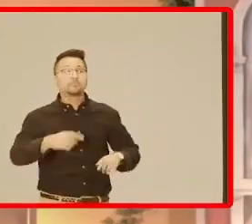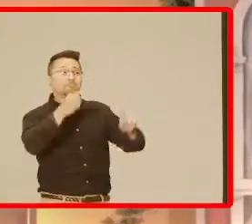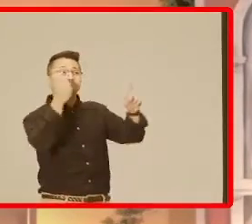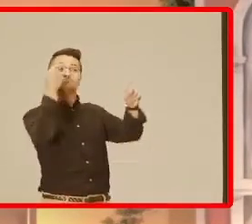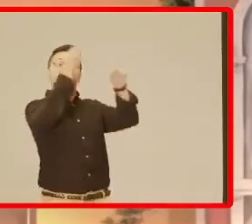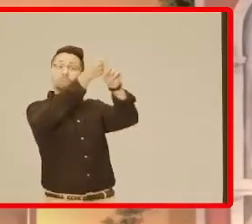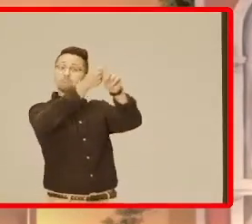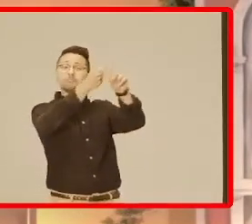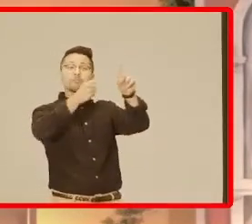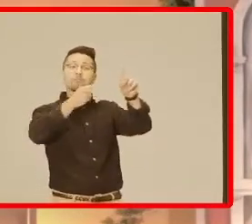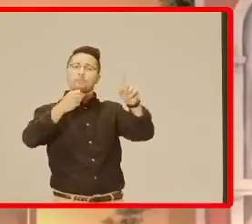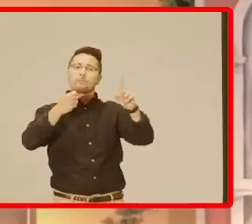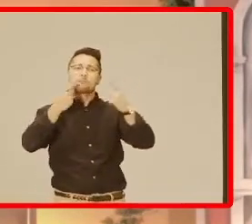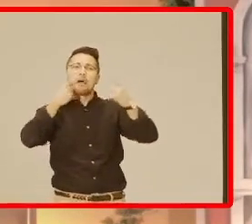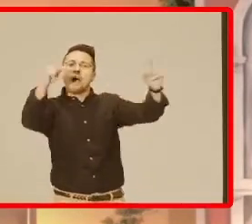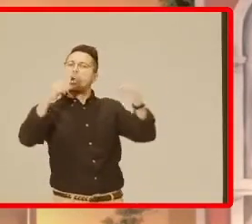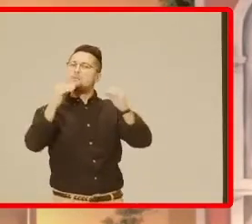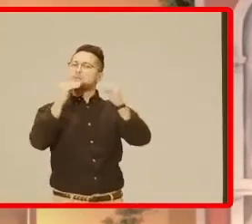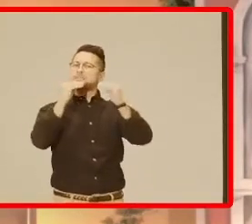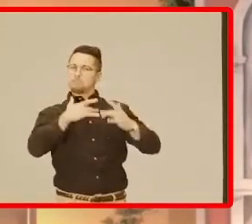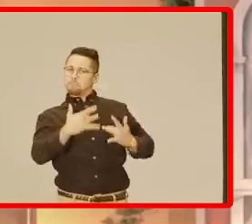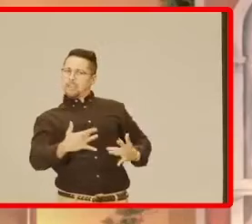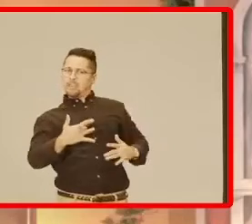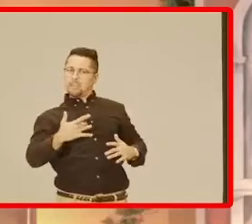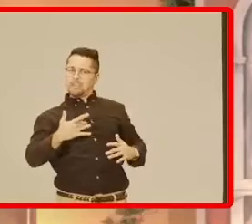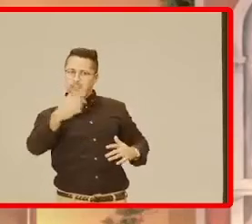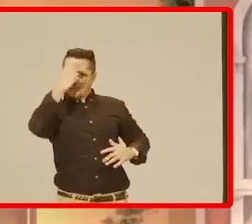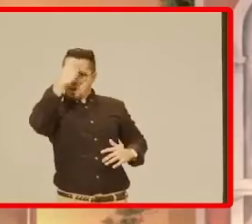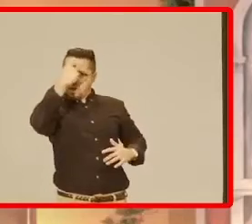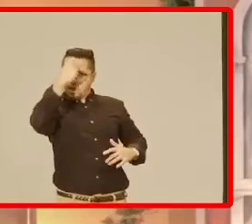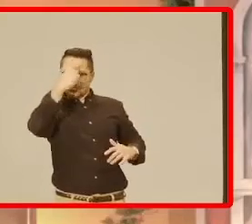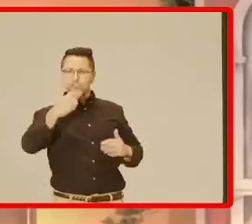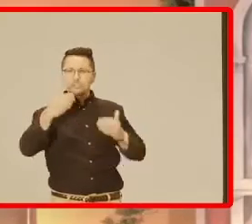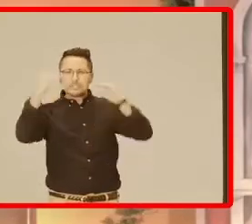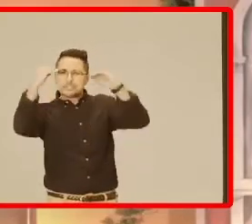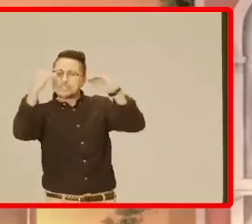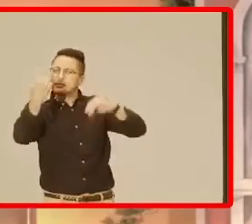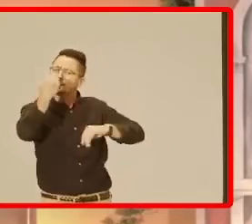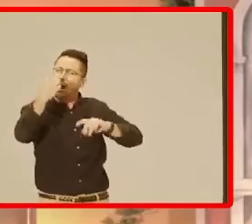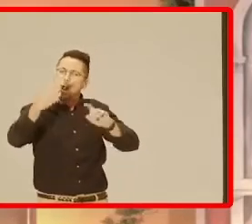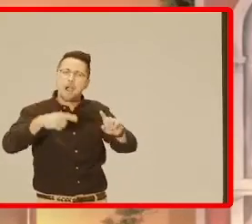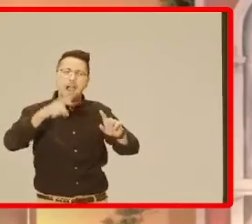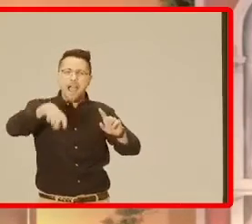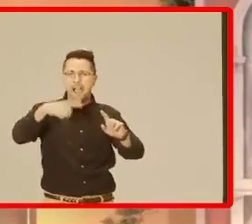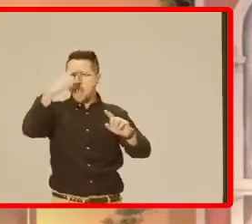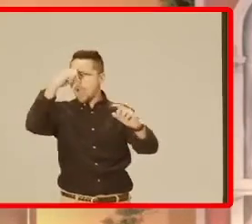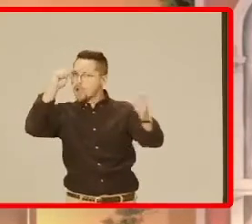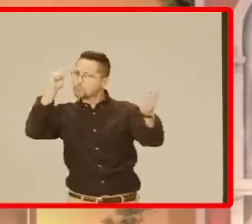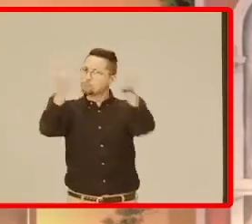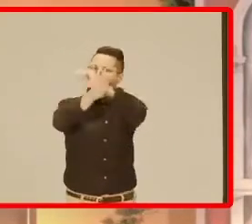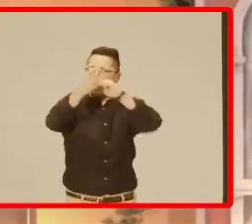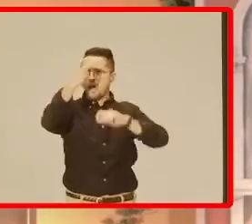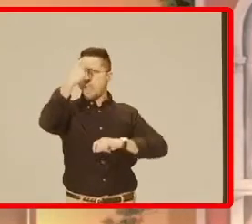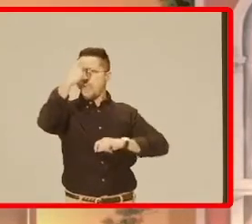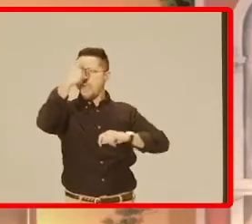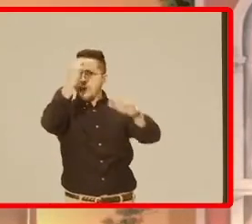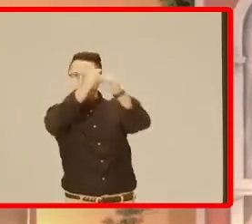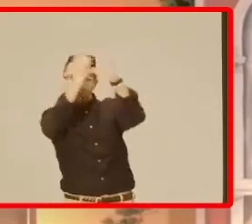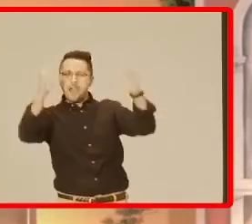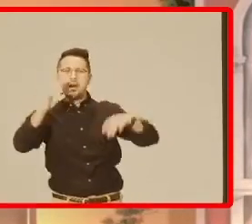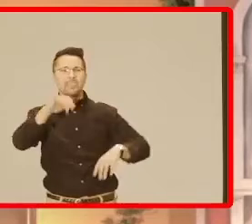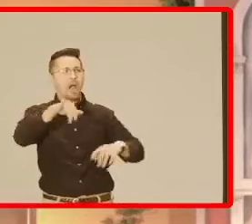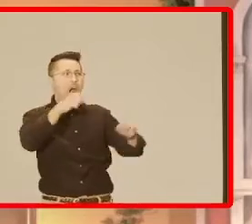than it is physical. It's about teaching someone to think differently, to think about achievement as a normal part of your